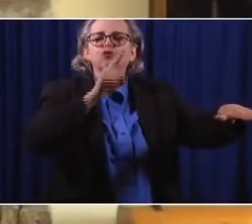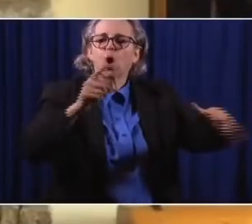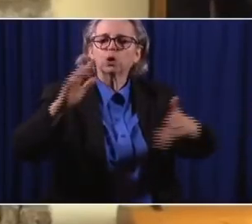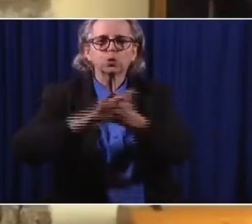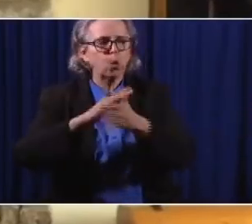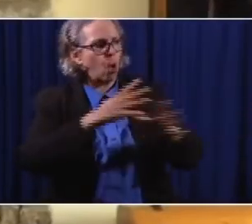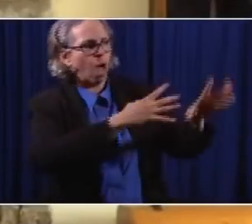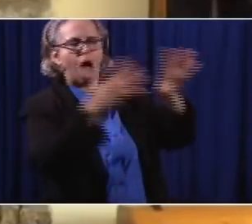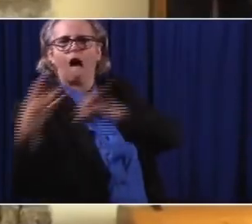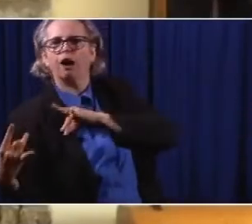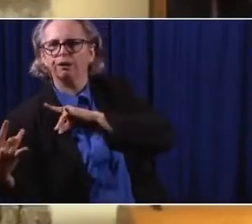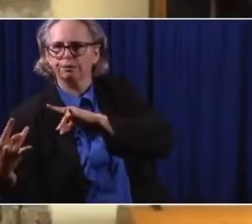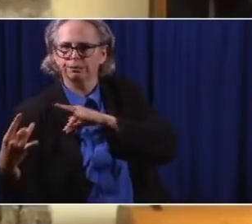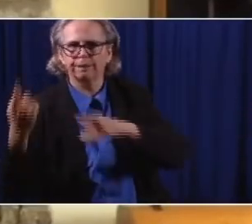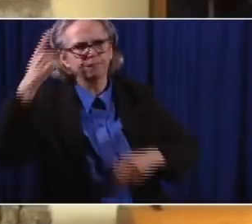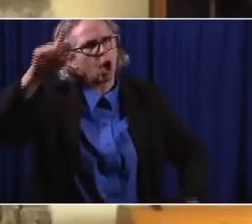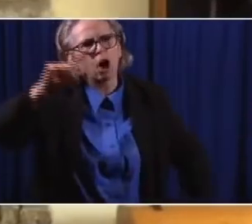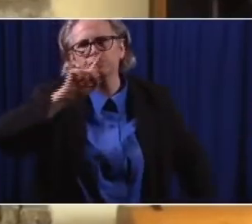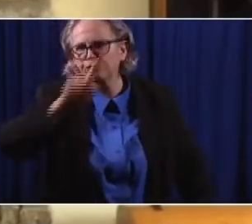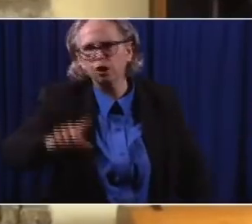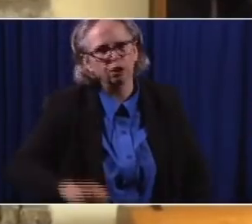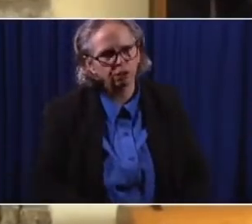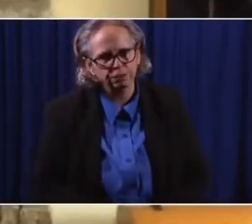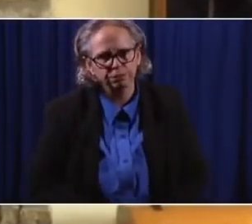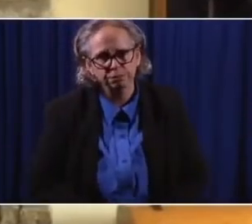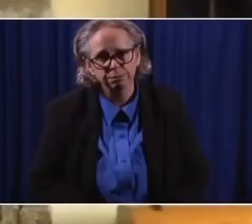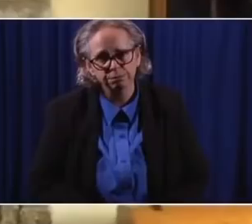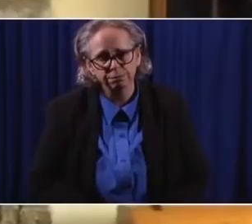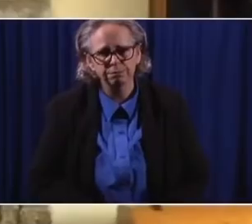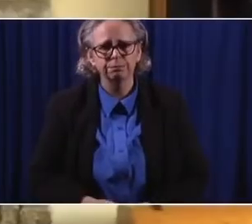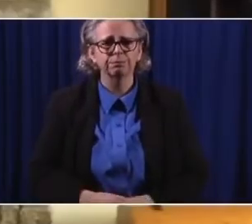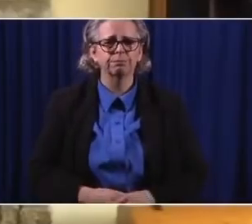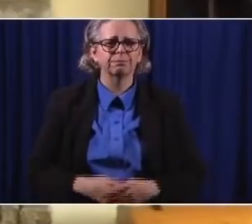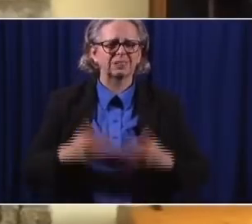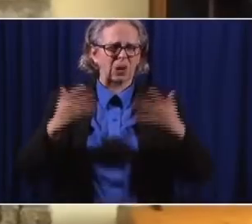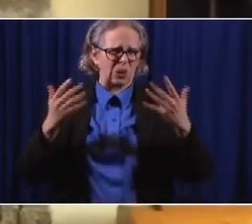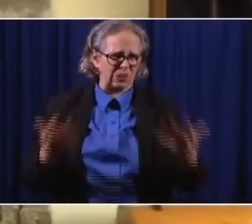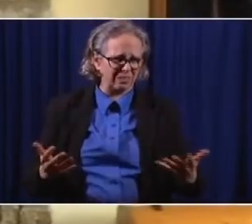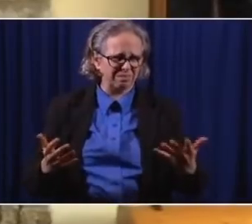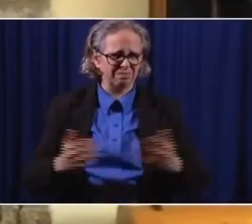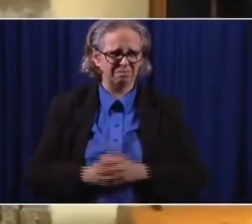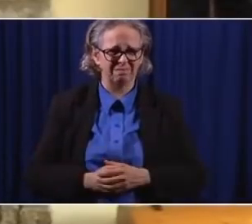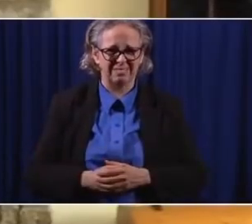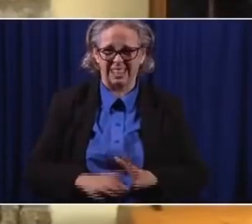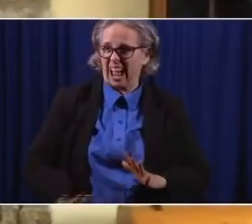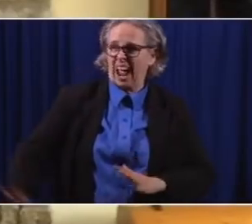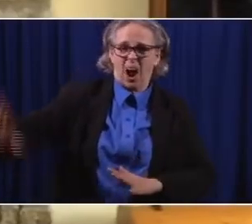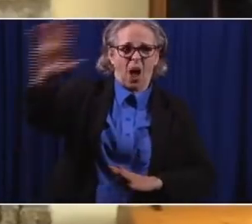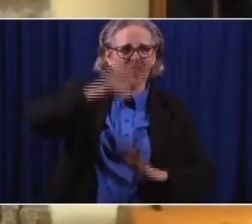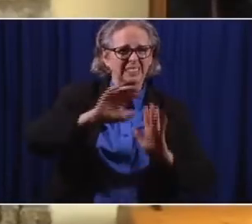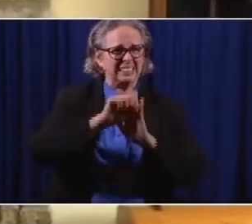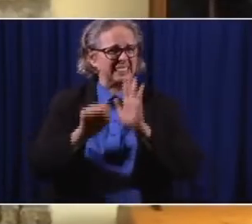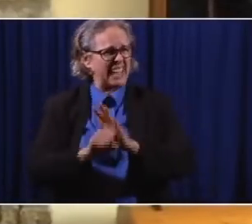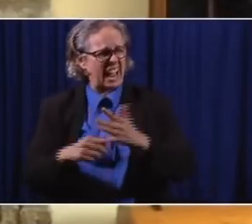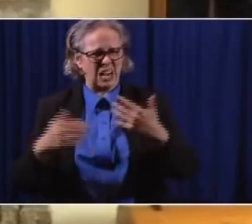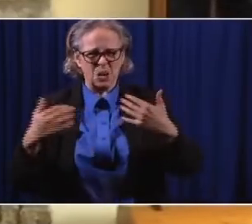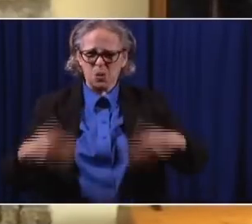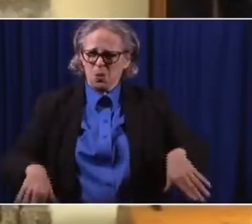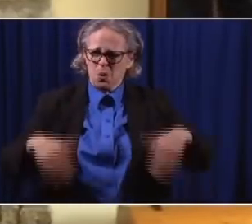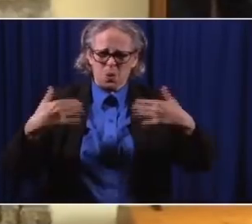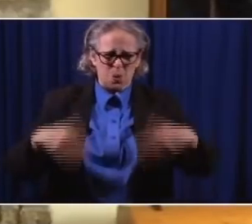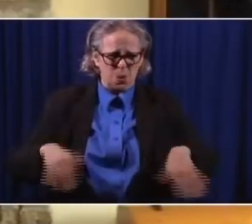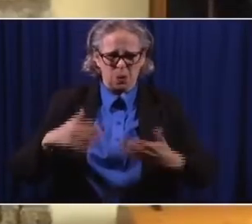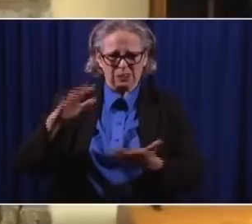indicated, around this state, I believe from all the information I can get, are doing a very good